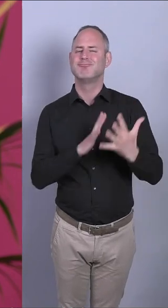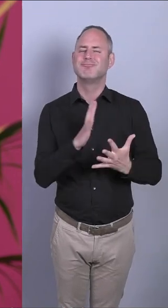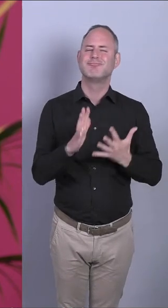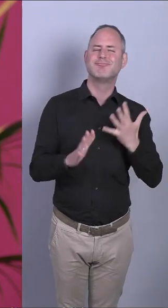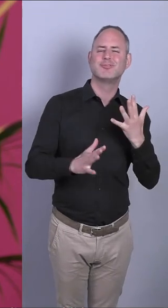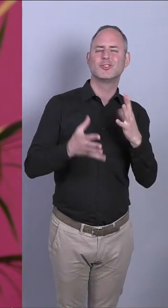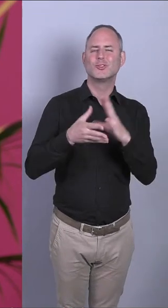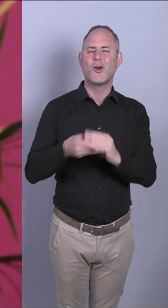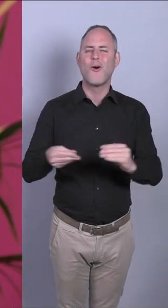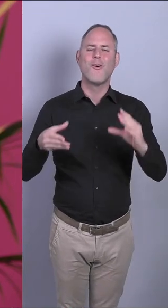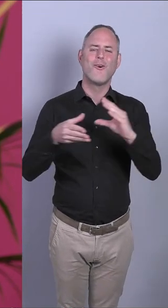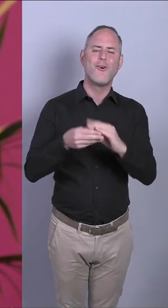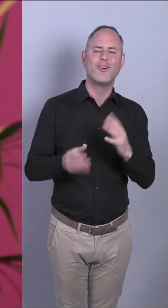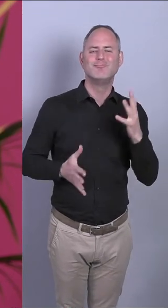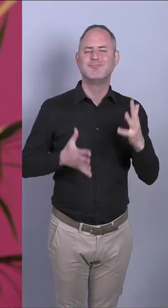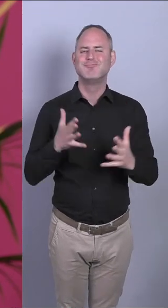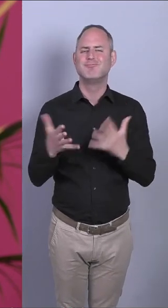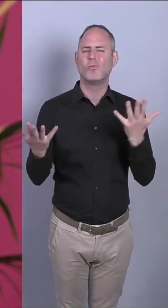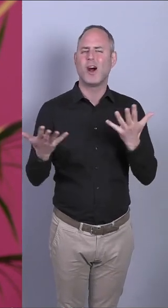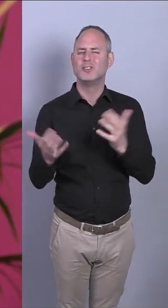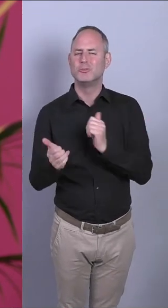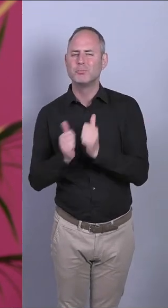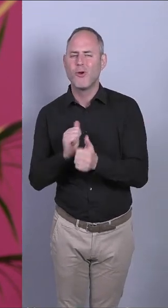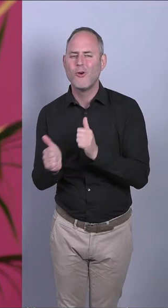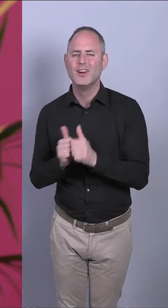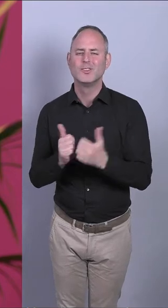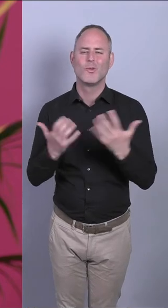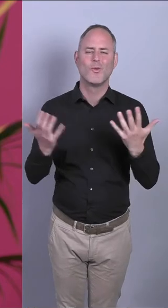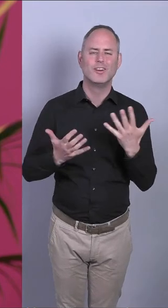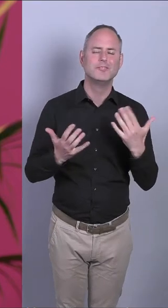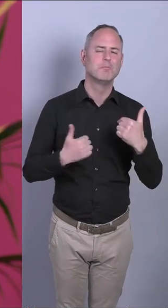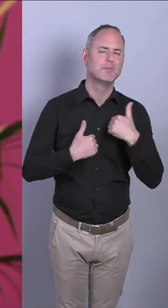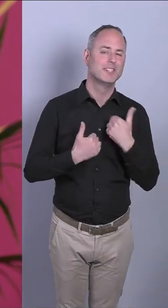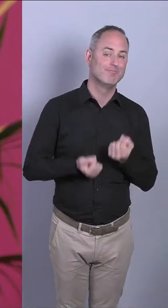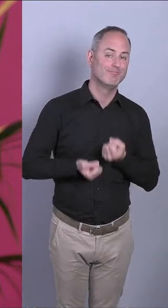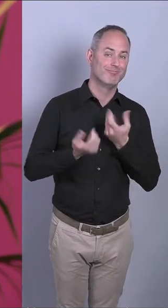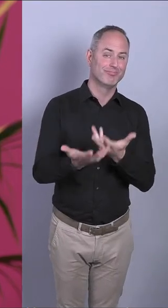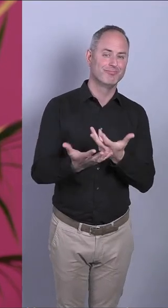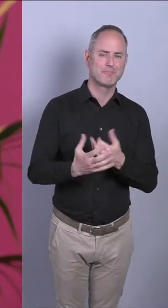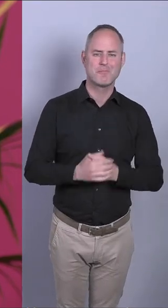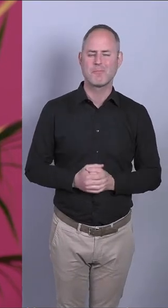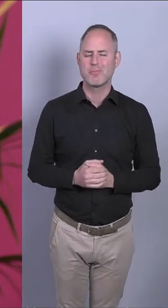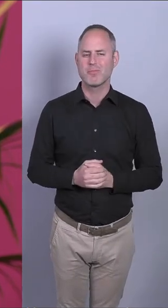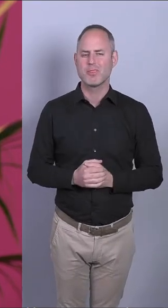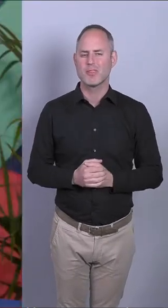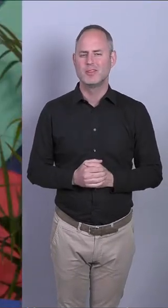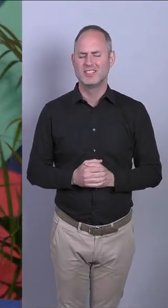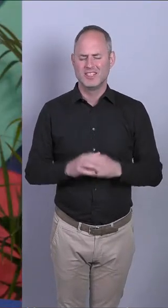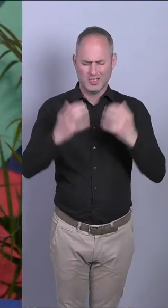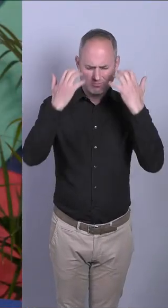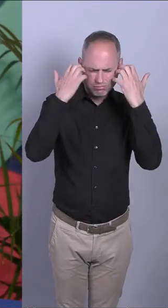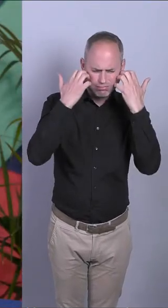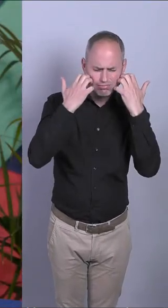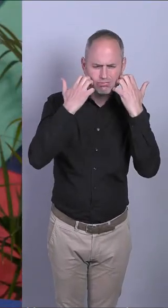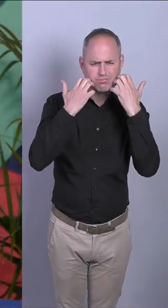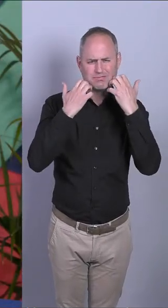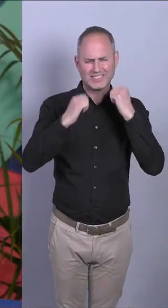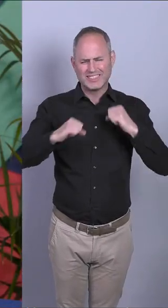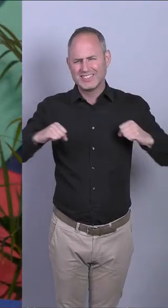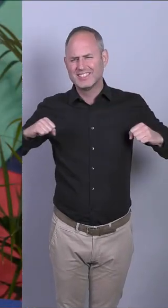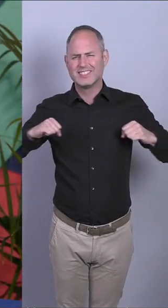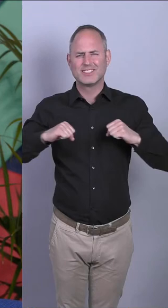you. And I'll describe to you how I feel about sports. It's a stretching,